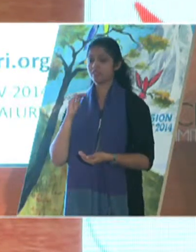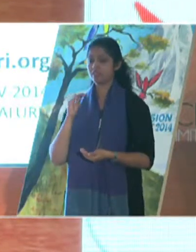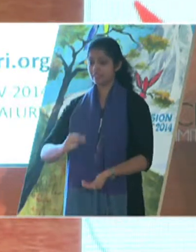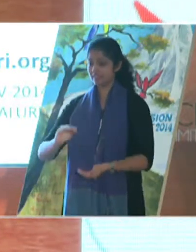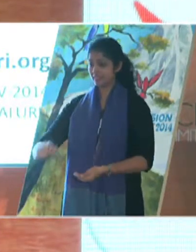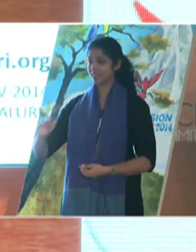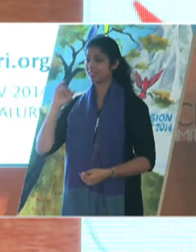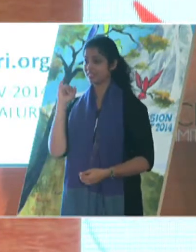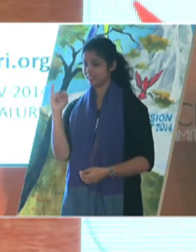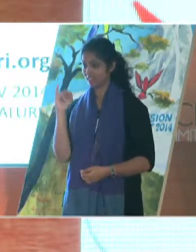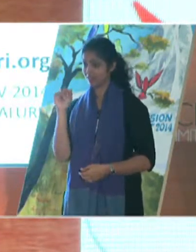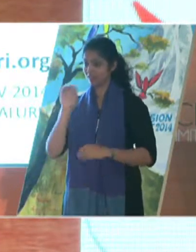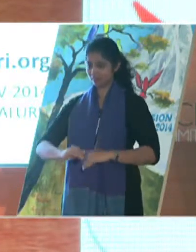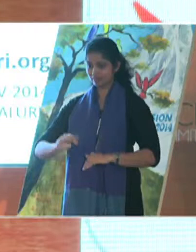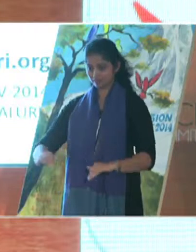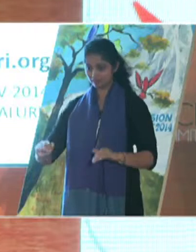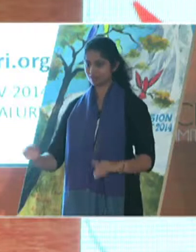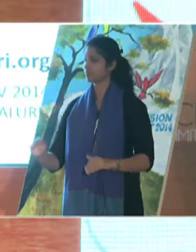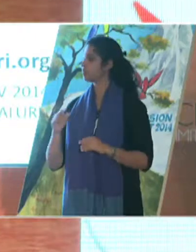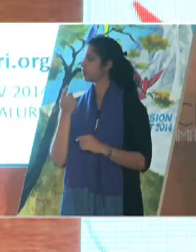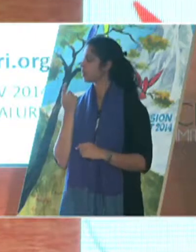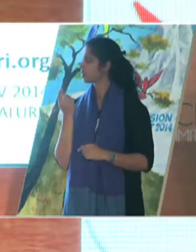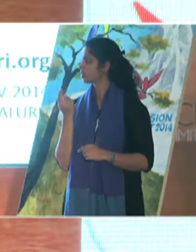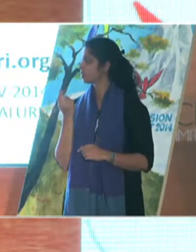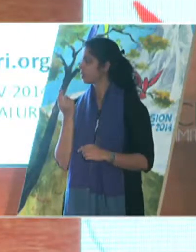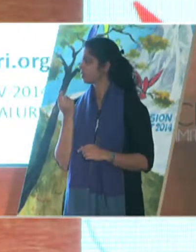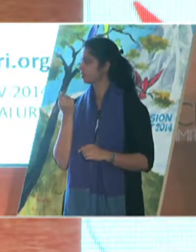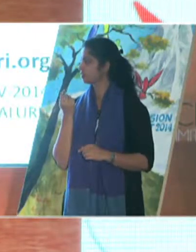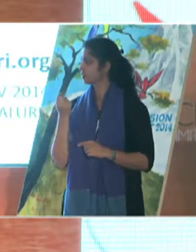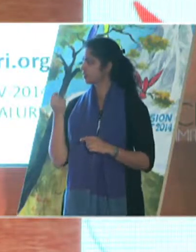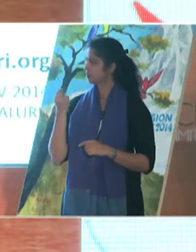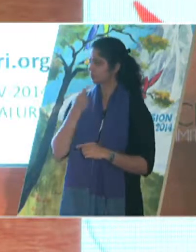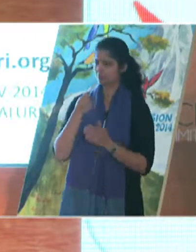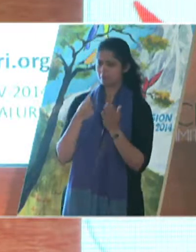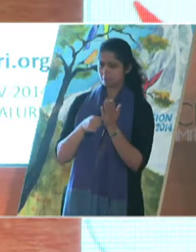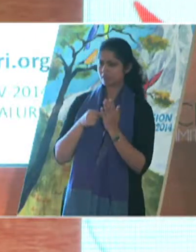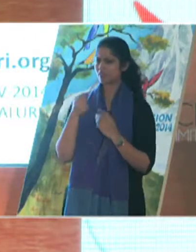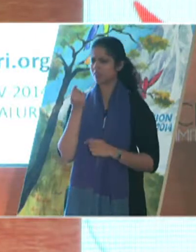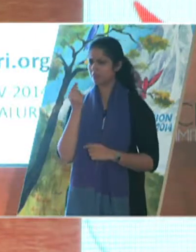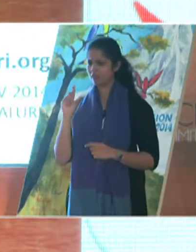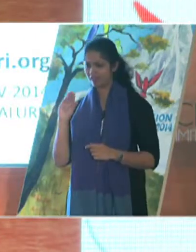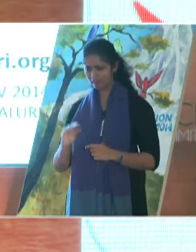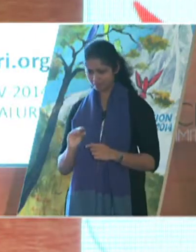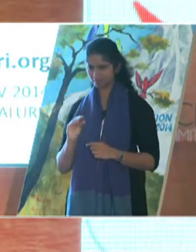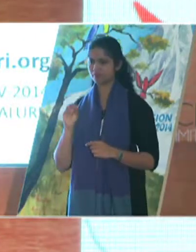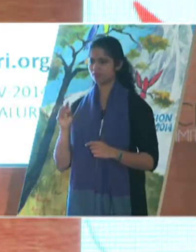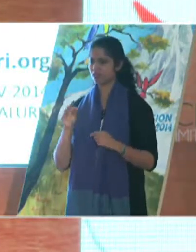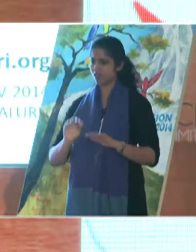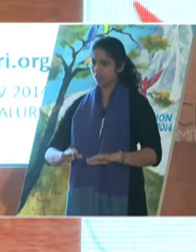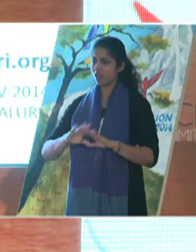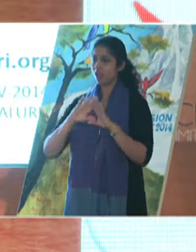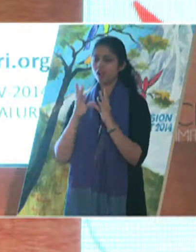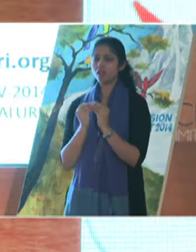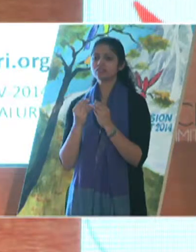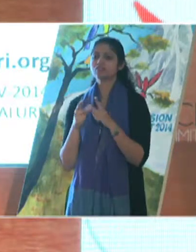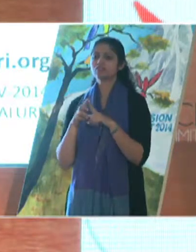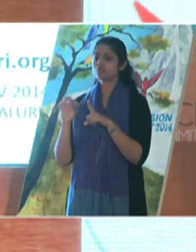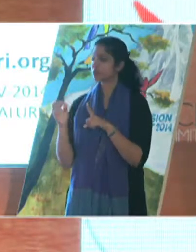started 65 social projects around the world, and they reached 10,000 of beneficiaries. I want to share one small